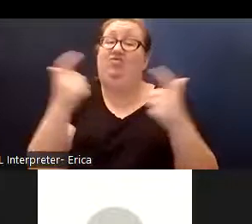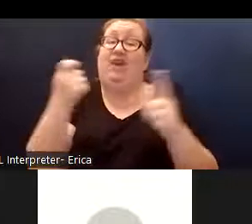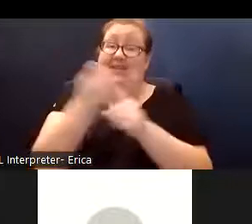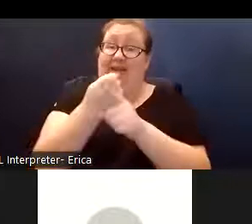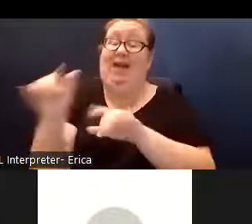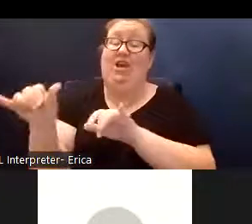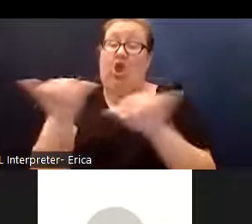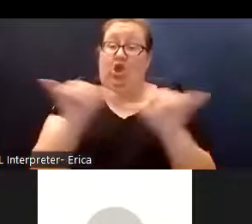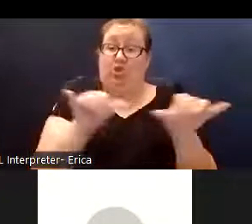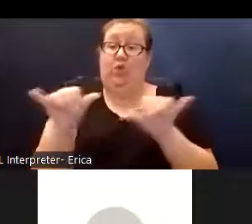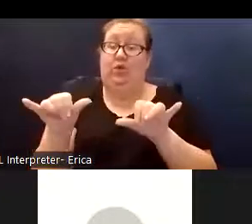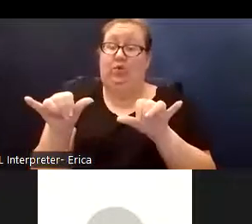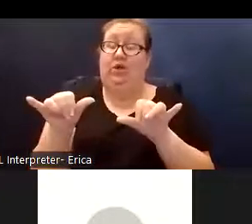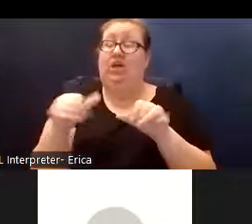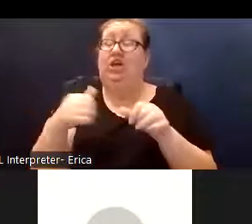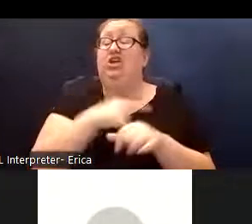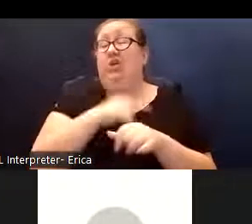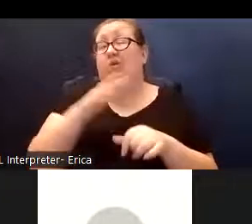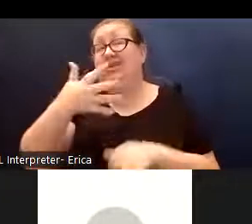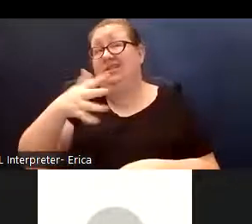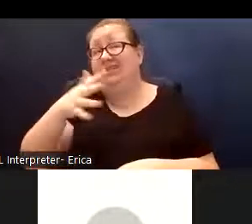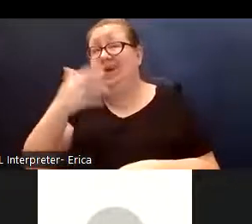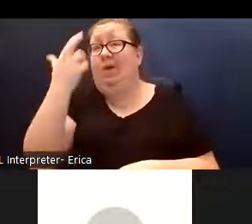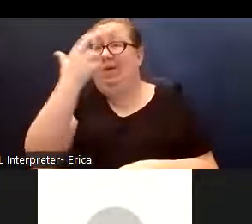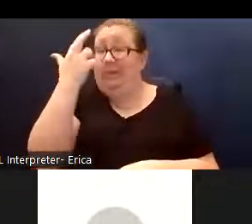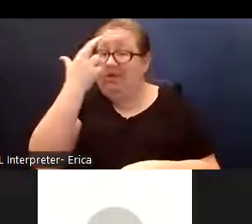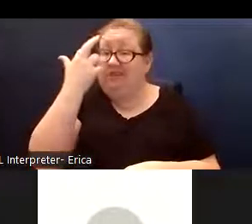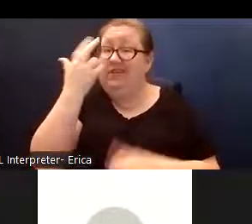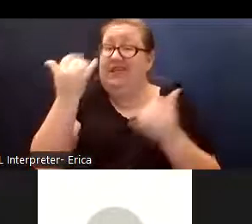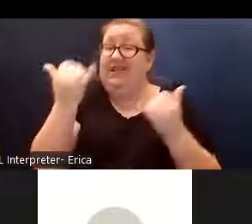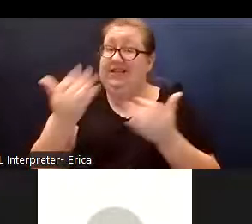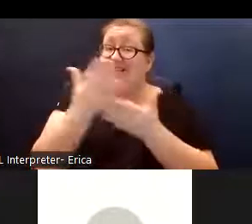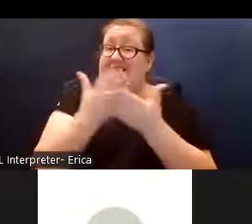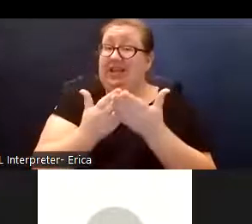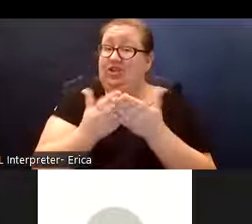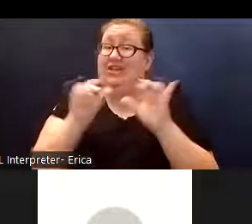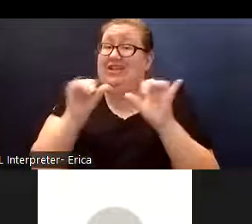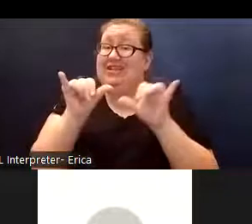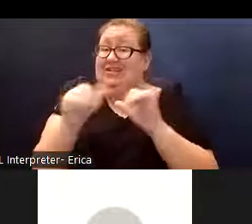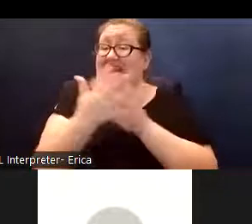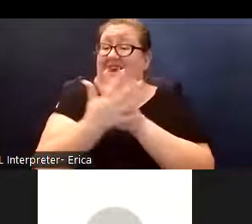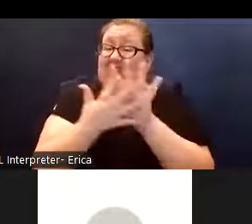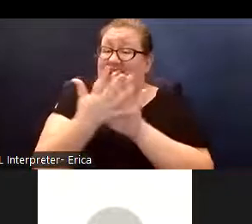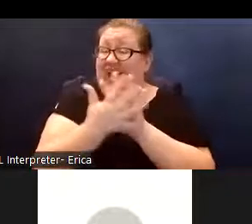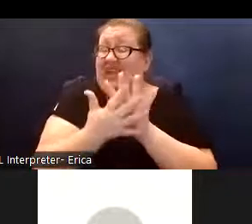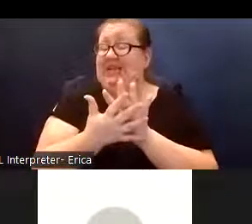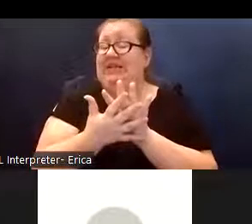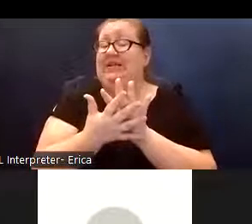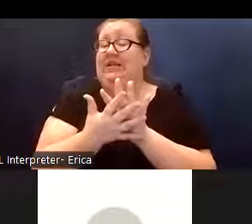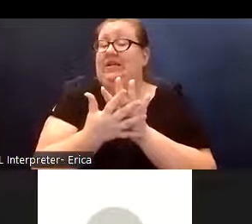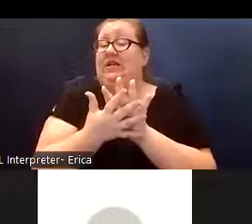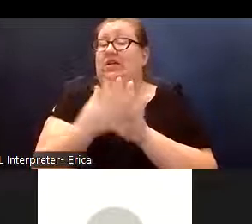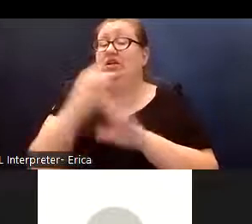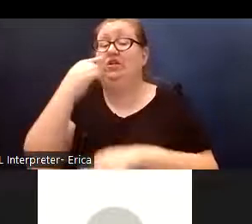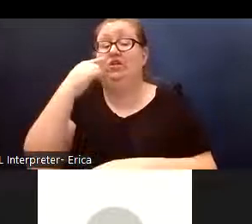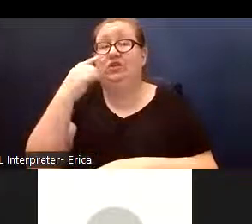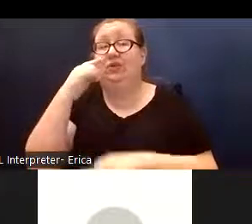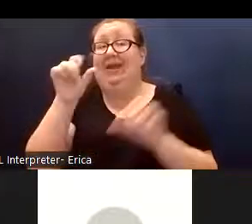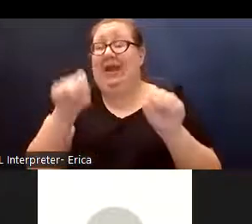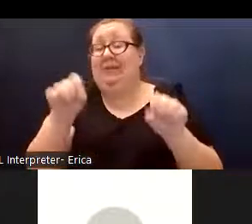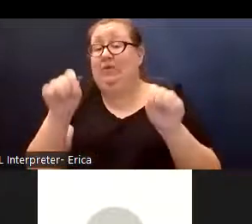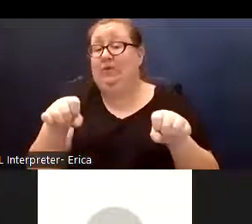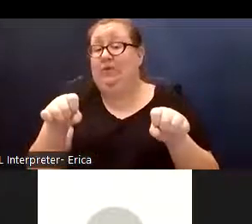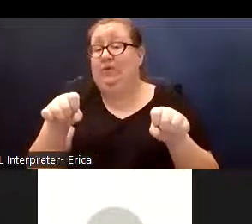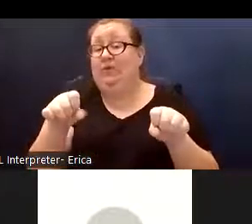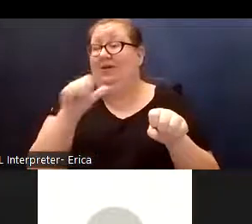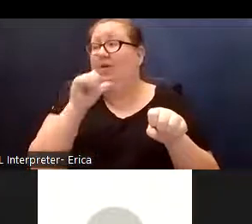So we are somewhat purposefully at this stage staying vague, in order to A,